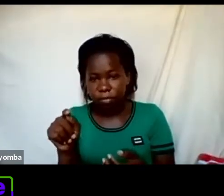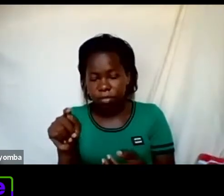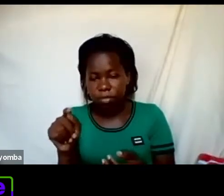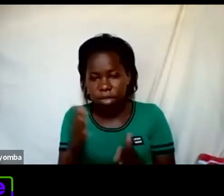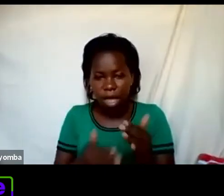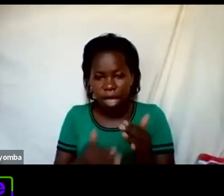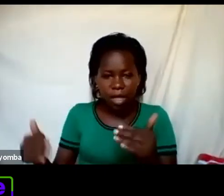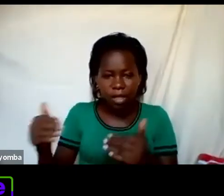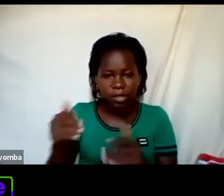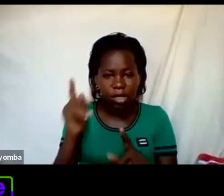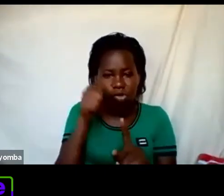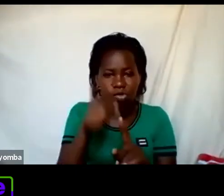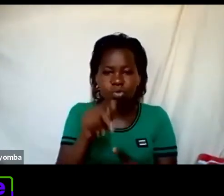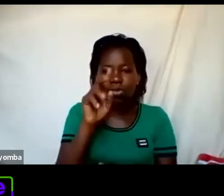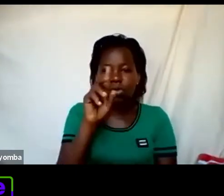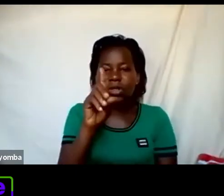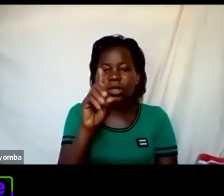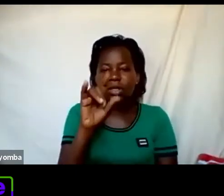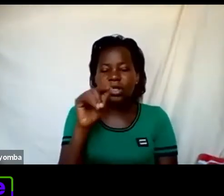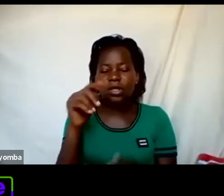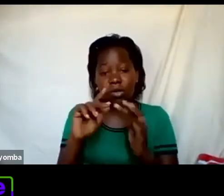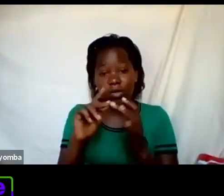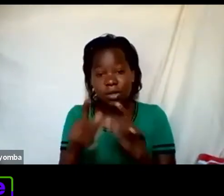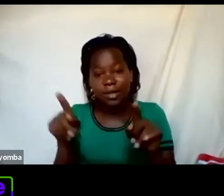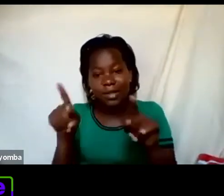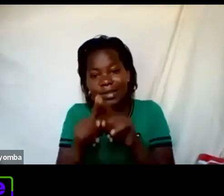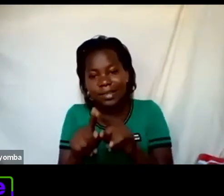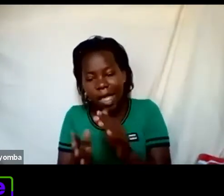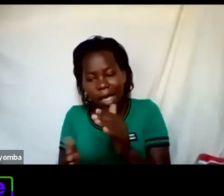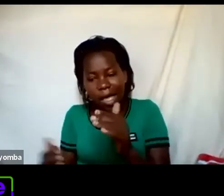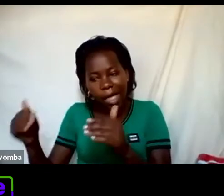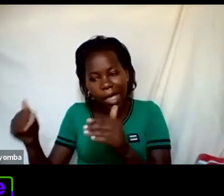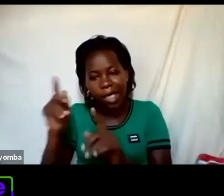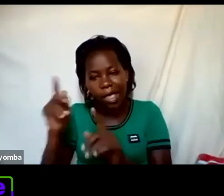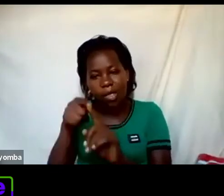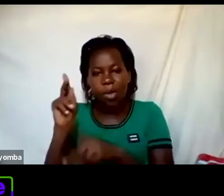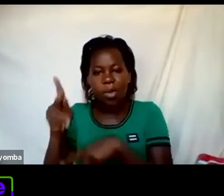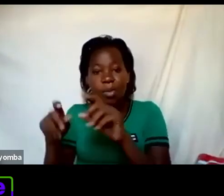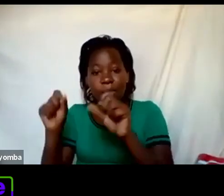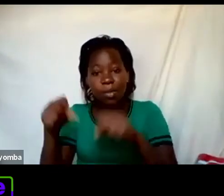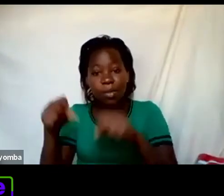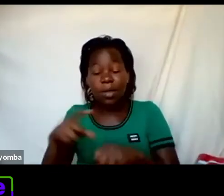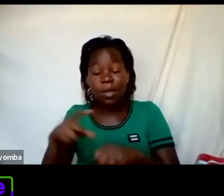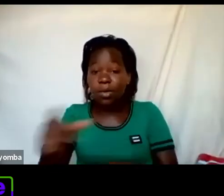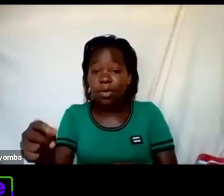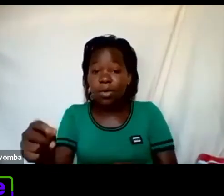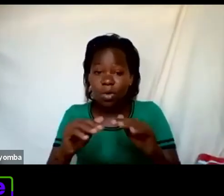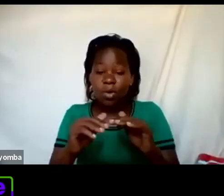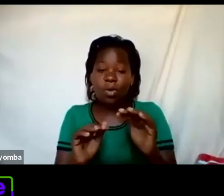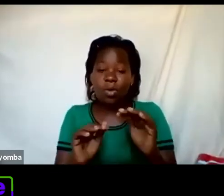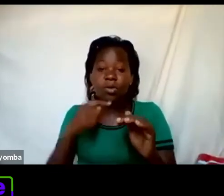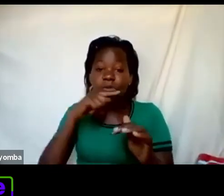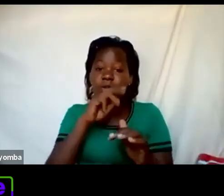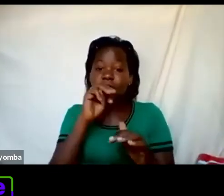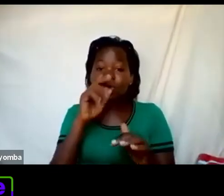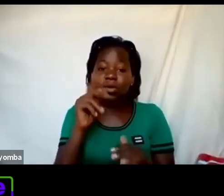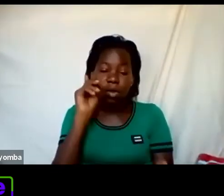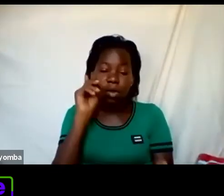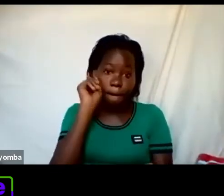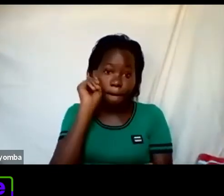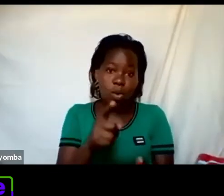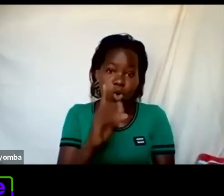has also given you access to people. You can actually go on a platform and send a message to Dr. Maggie Chigozie. Probably people